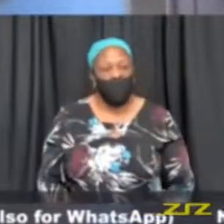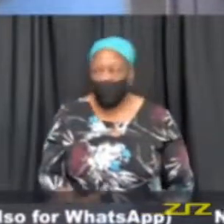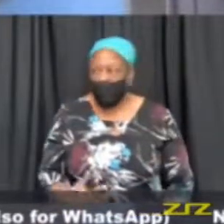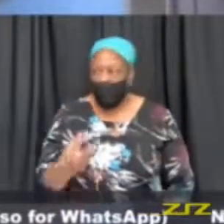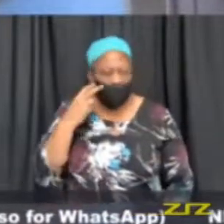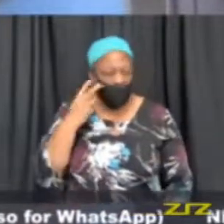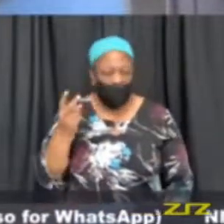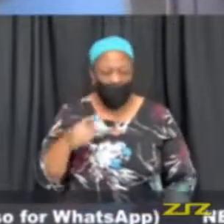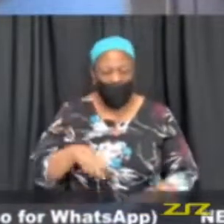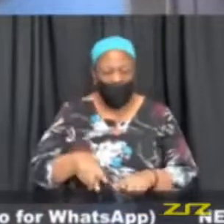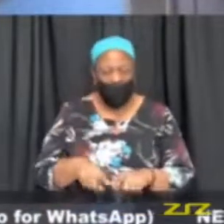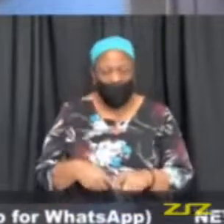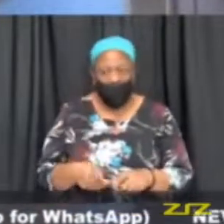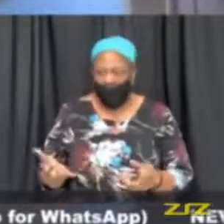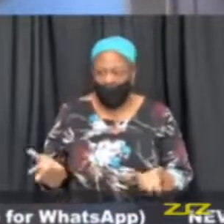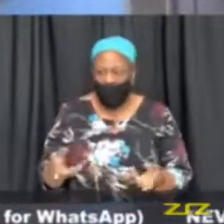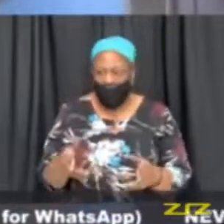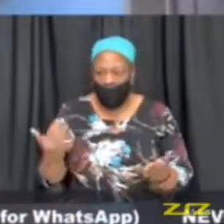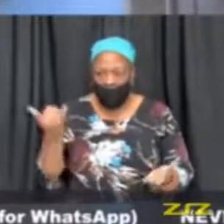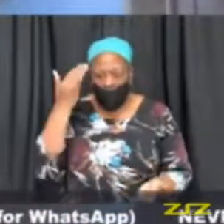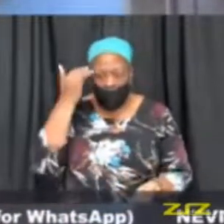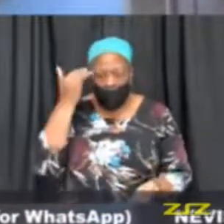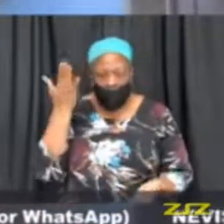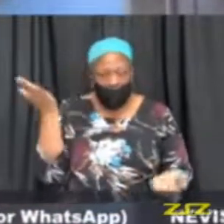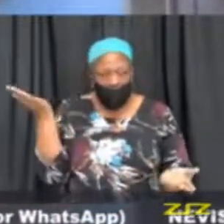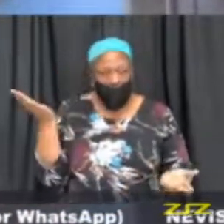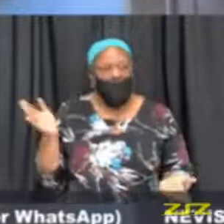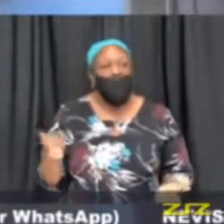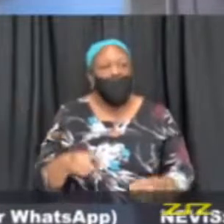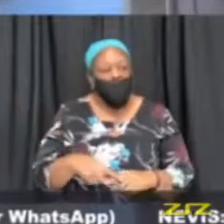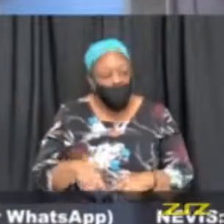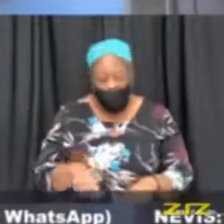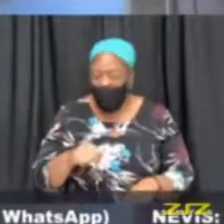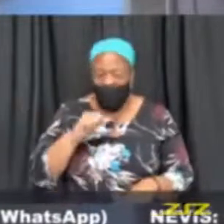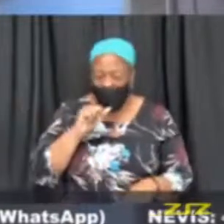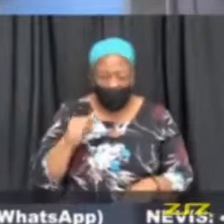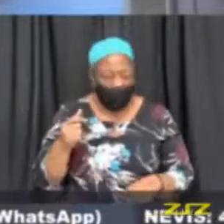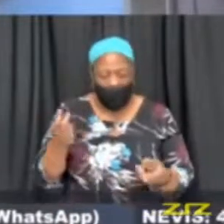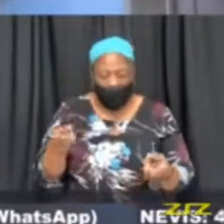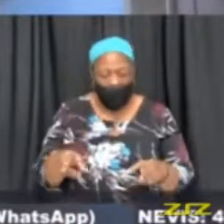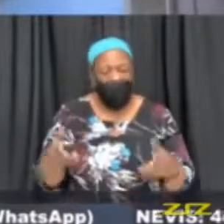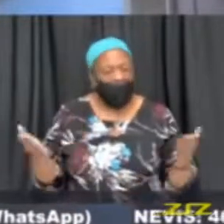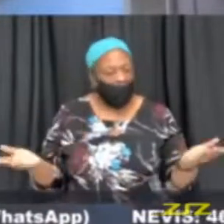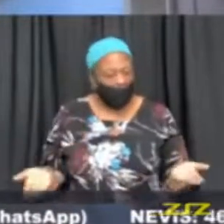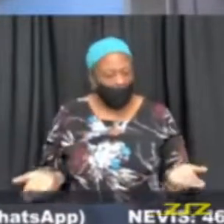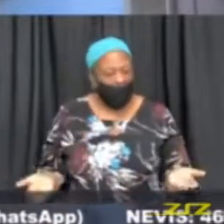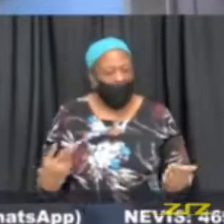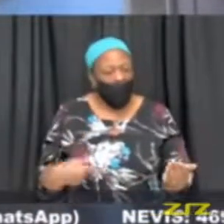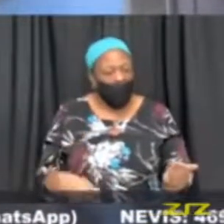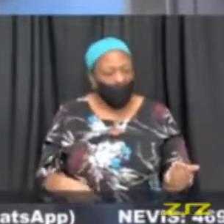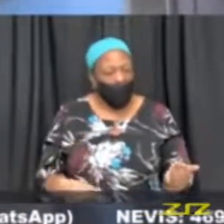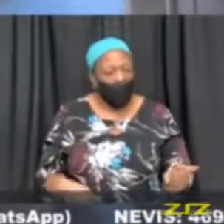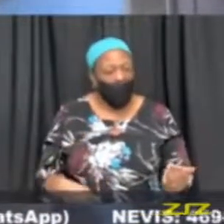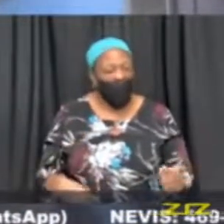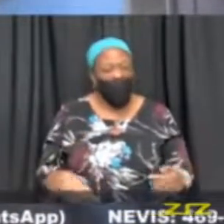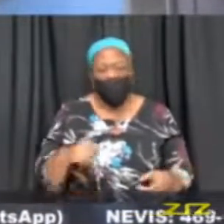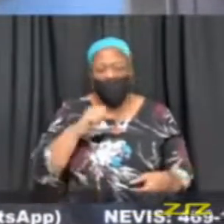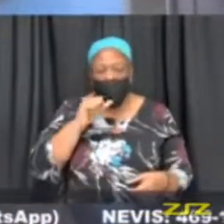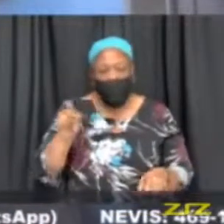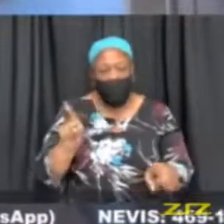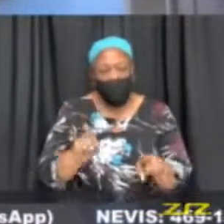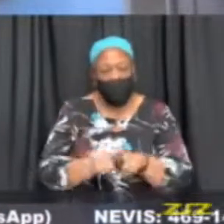the appearance of these features. And this is not what is happening at La Amiga.